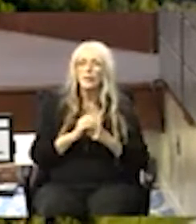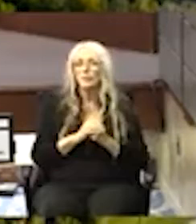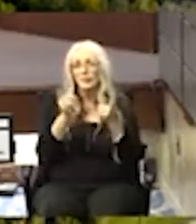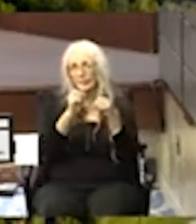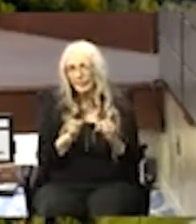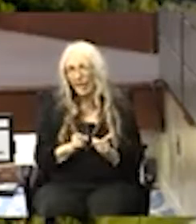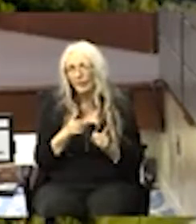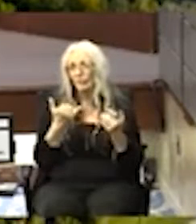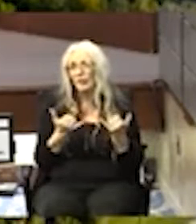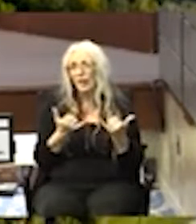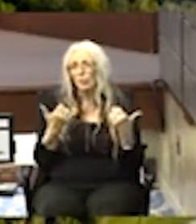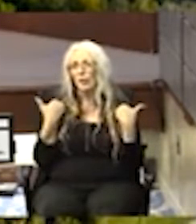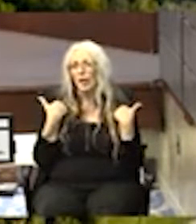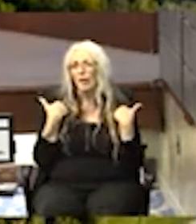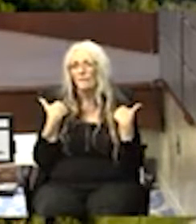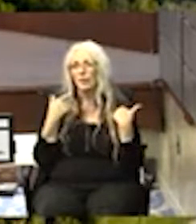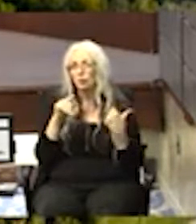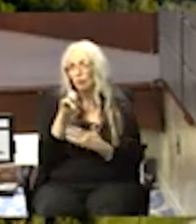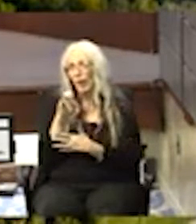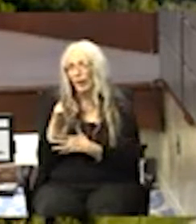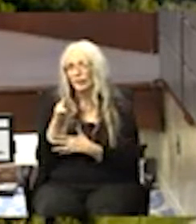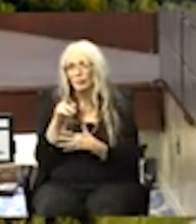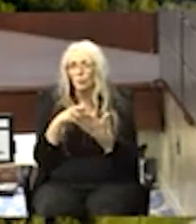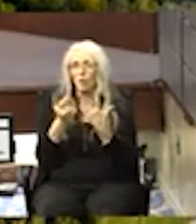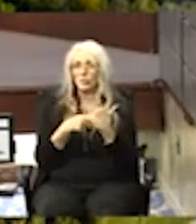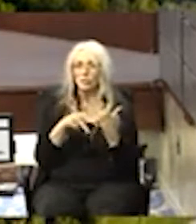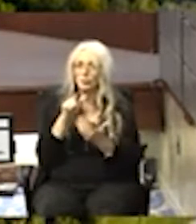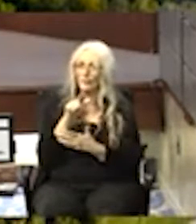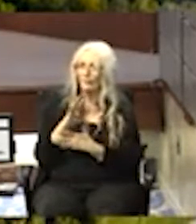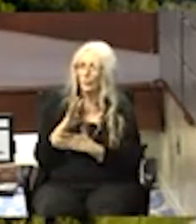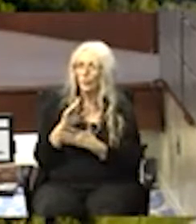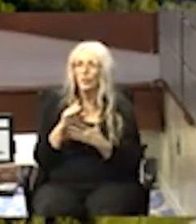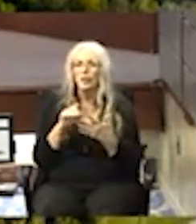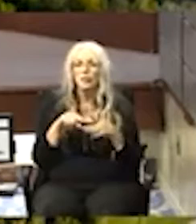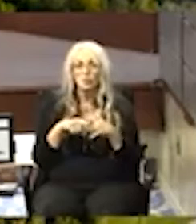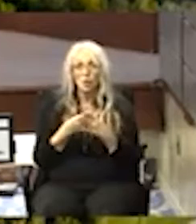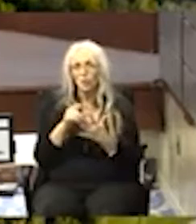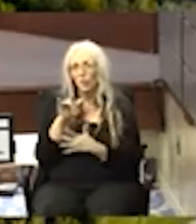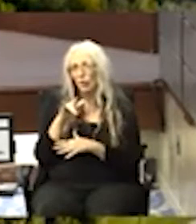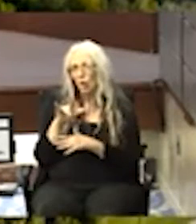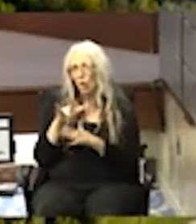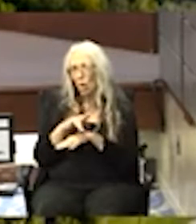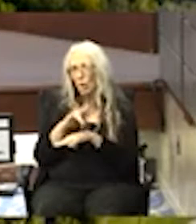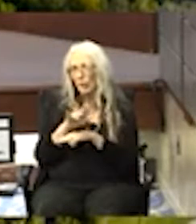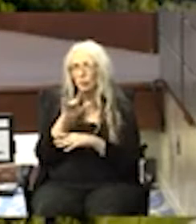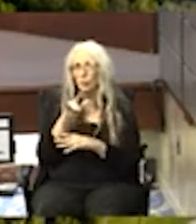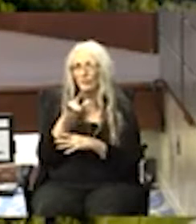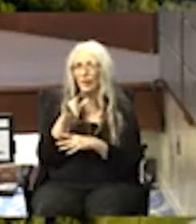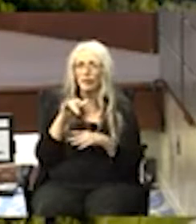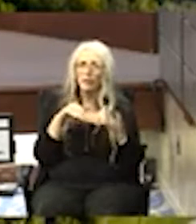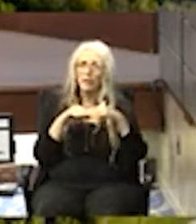I'll note we're on a track to bid the project out late 24 with that groundbreaking early 25. So under that